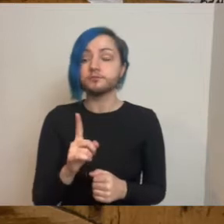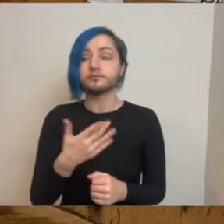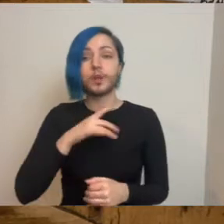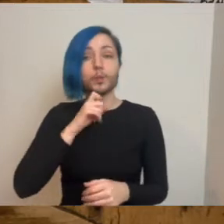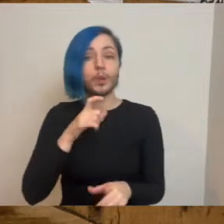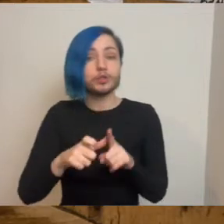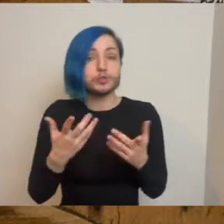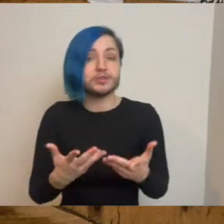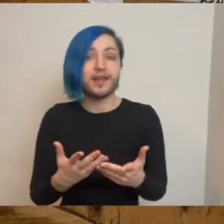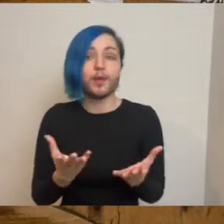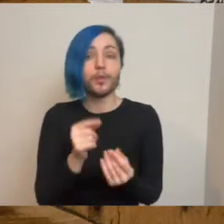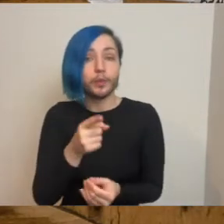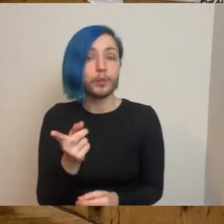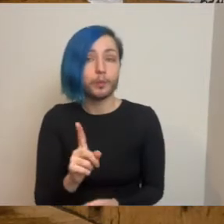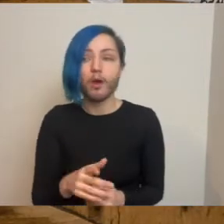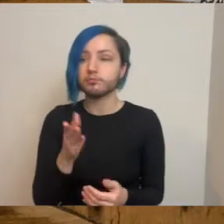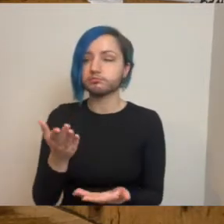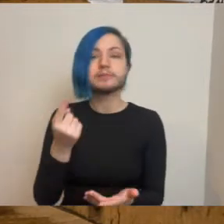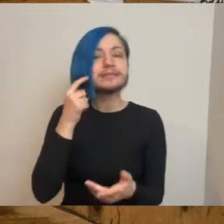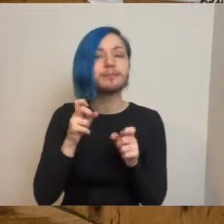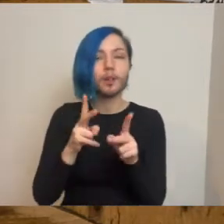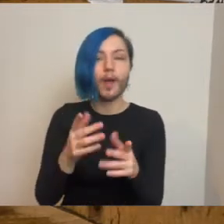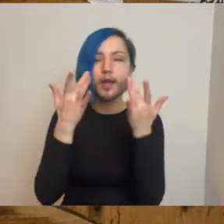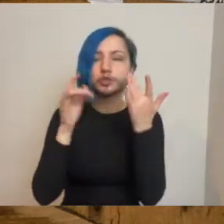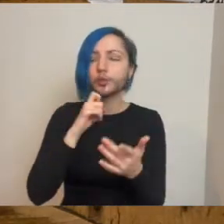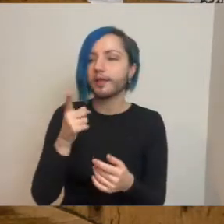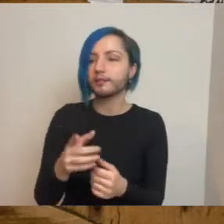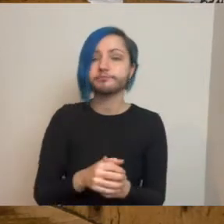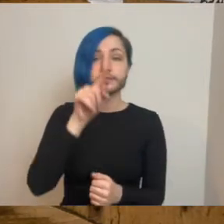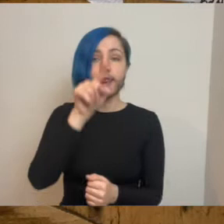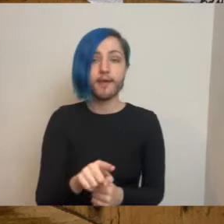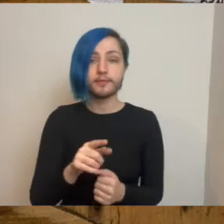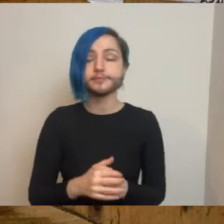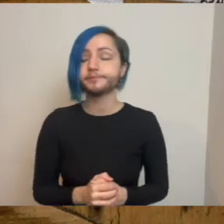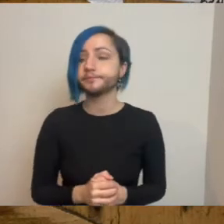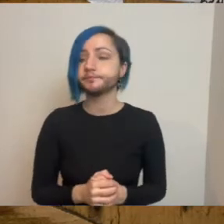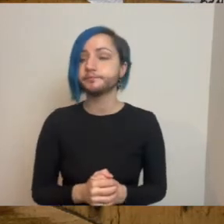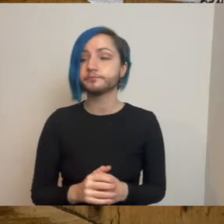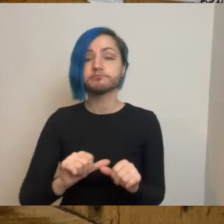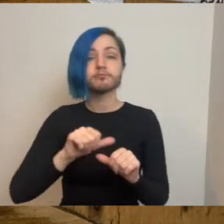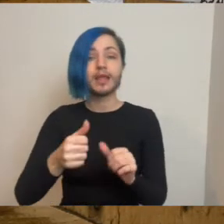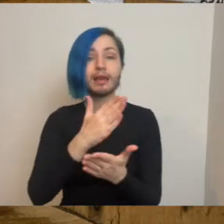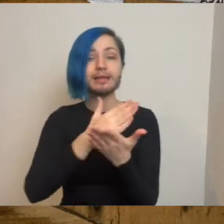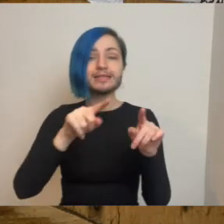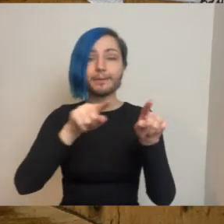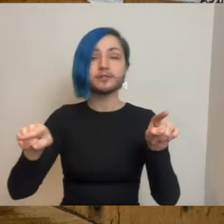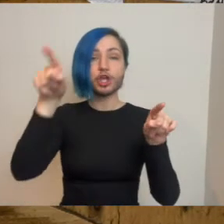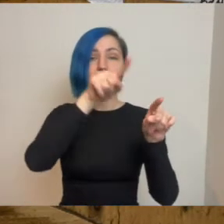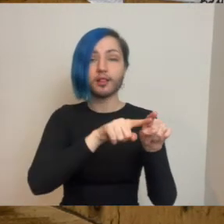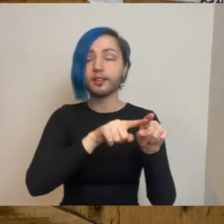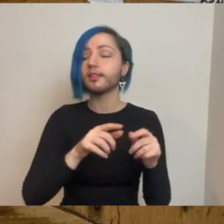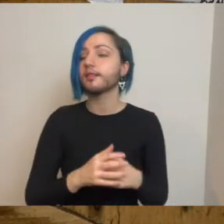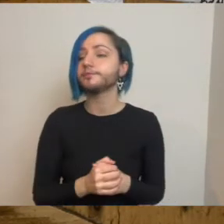today with you, this is it in a very simple way, is it's a line. And then I'm taking these half circles,